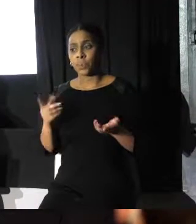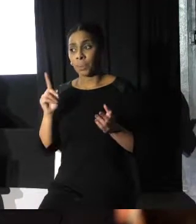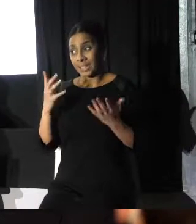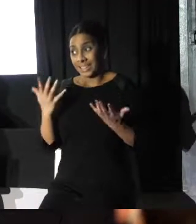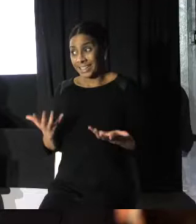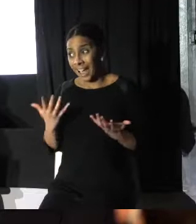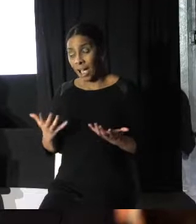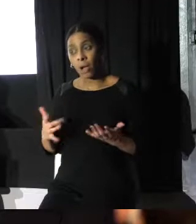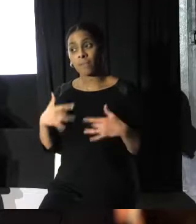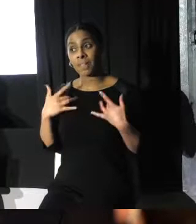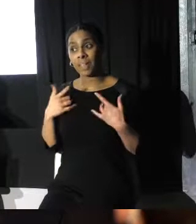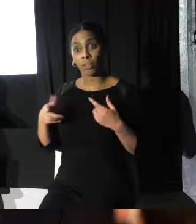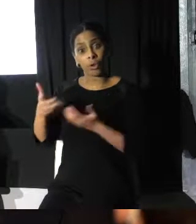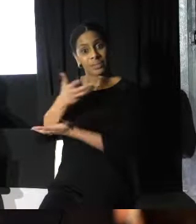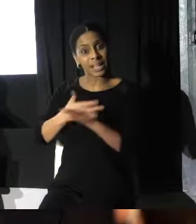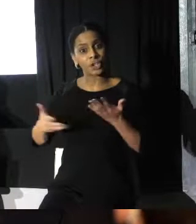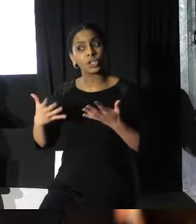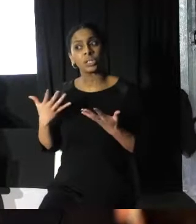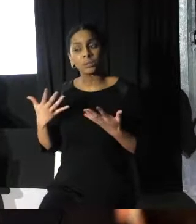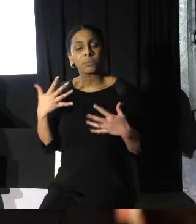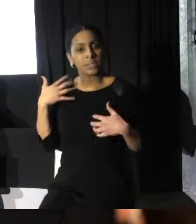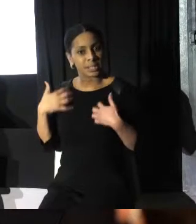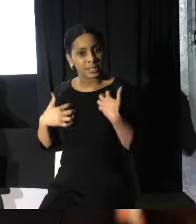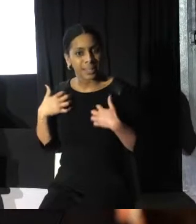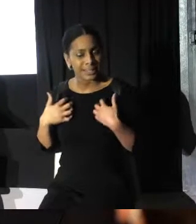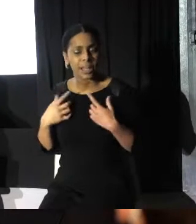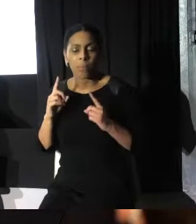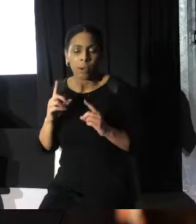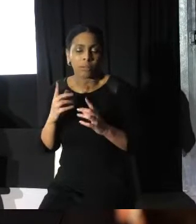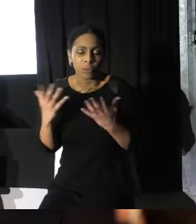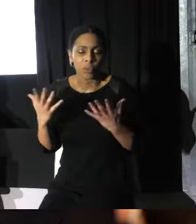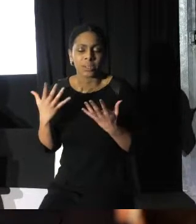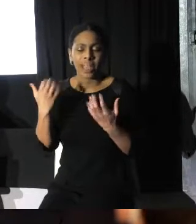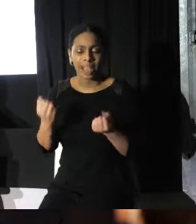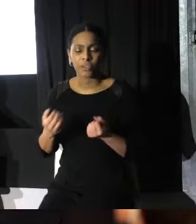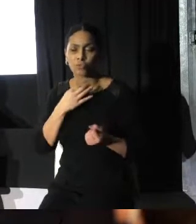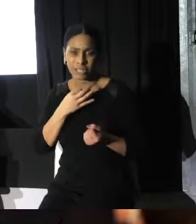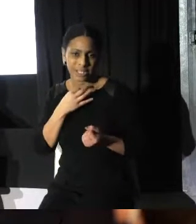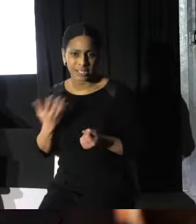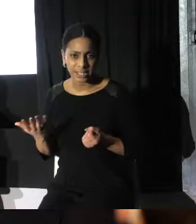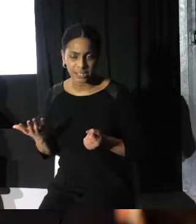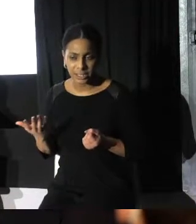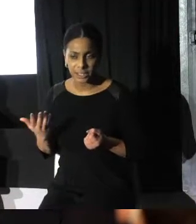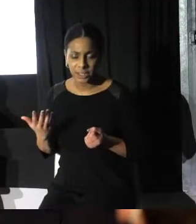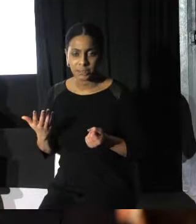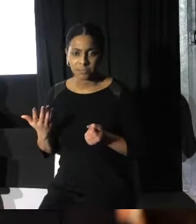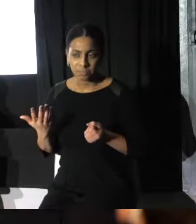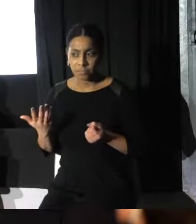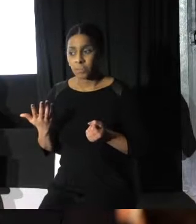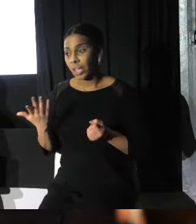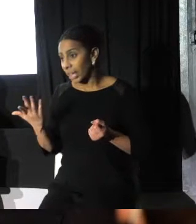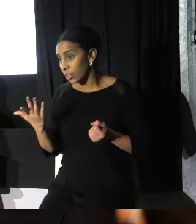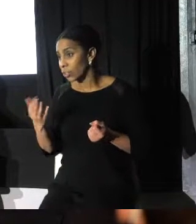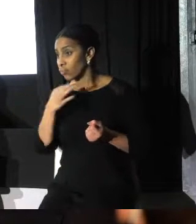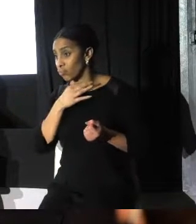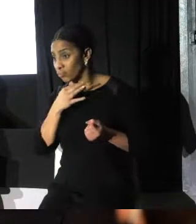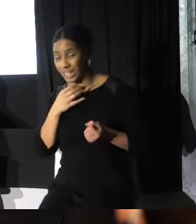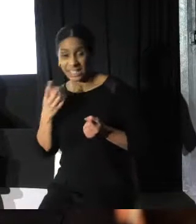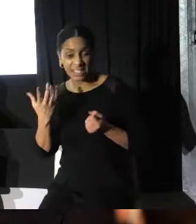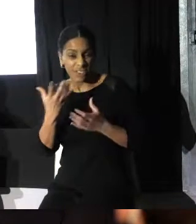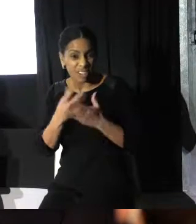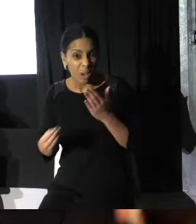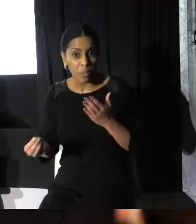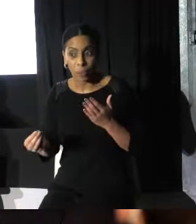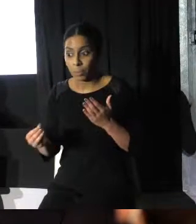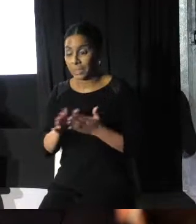now, I think, is incredibly exciting, but there are definitely risks. And risks, exactly as Mike just underlined, involve that